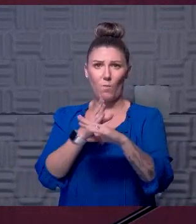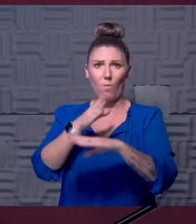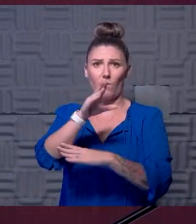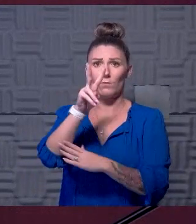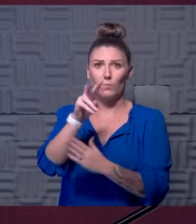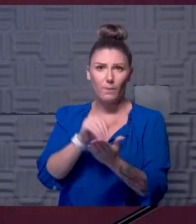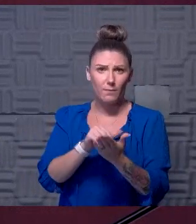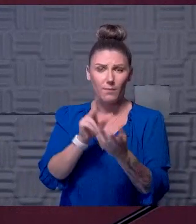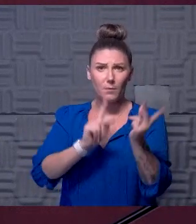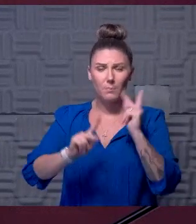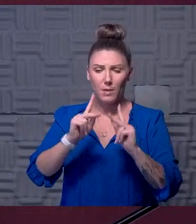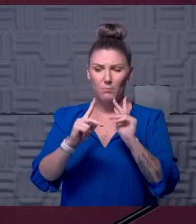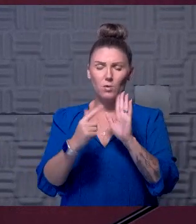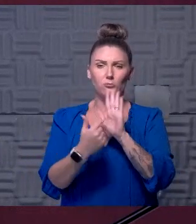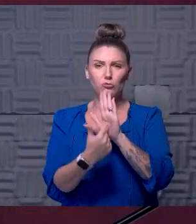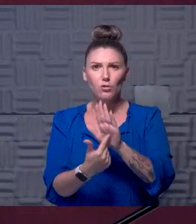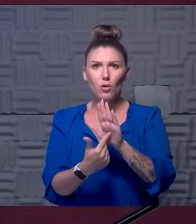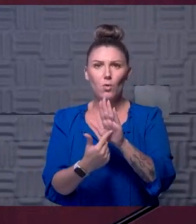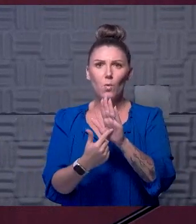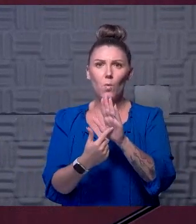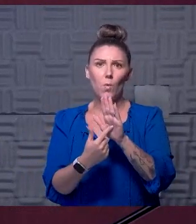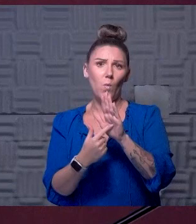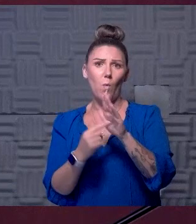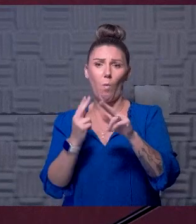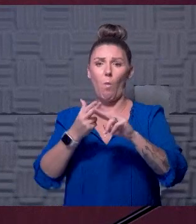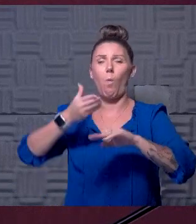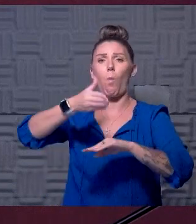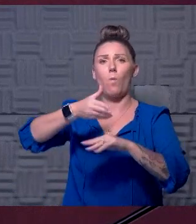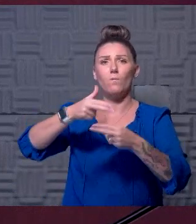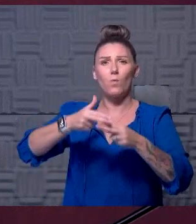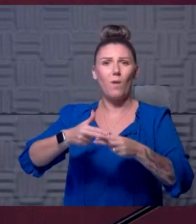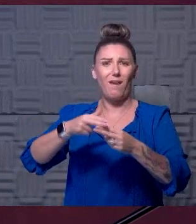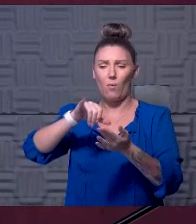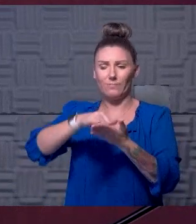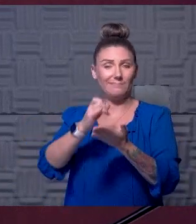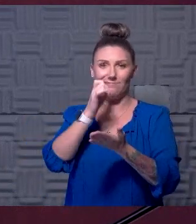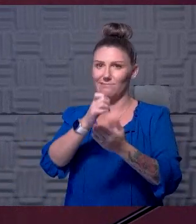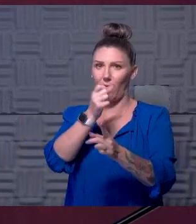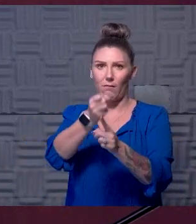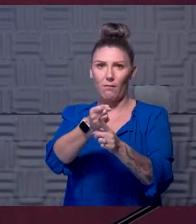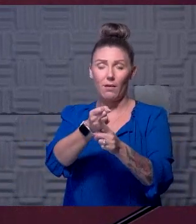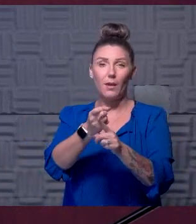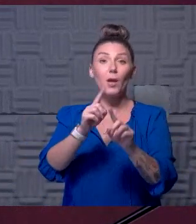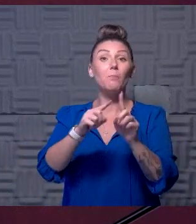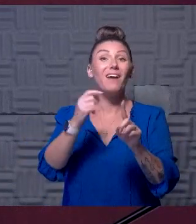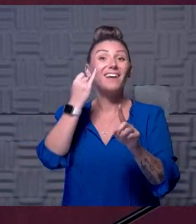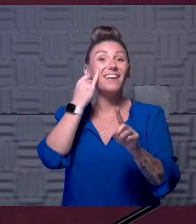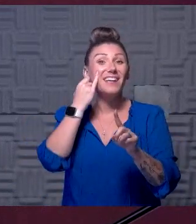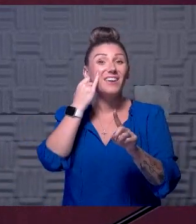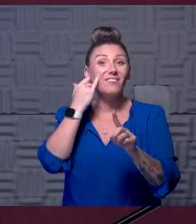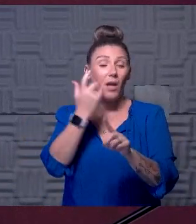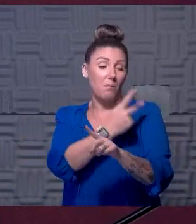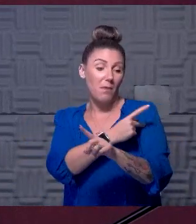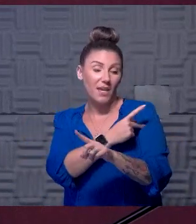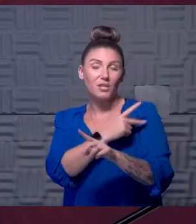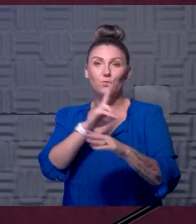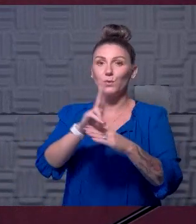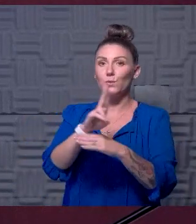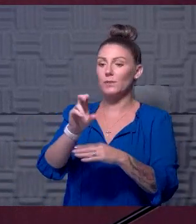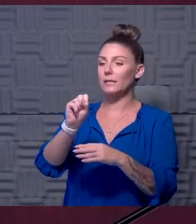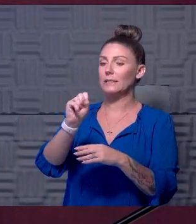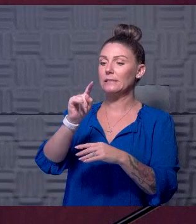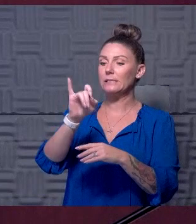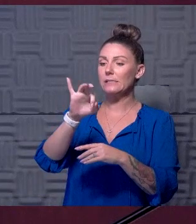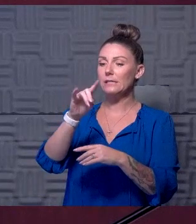2,000 individuals, and showed that obesity did not impact that. But if patients were taking steroids, it did impact their